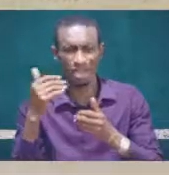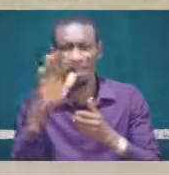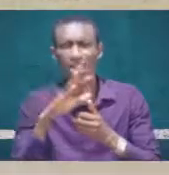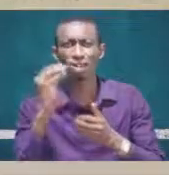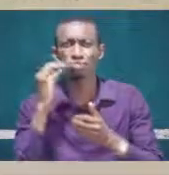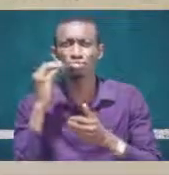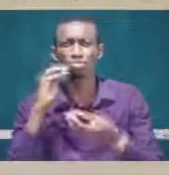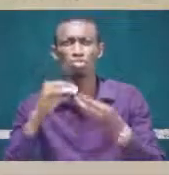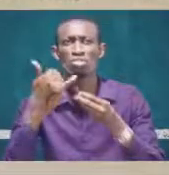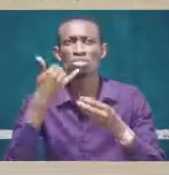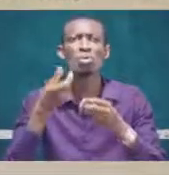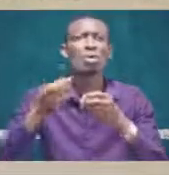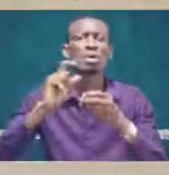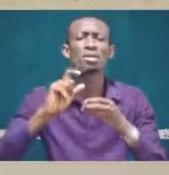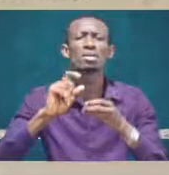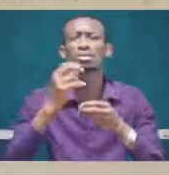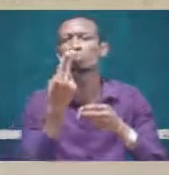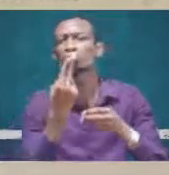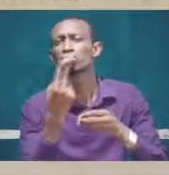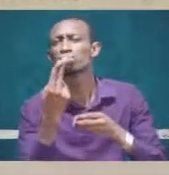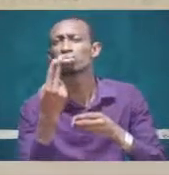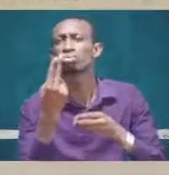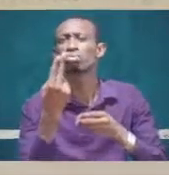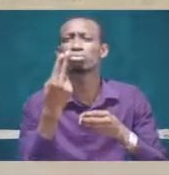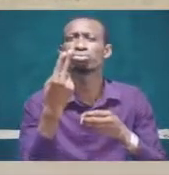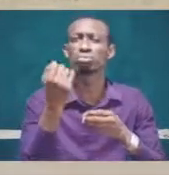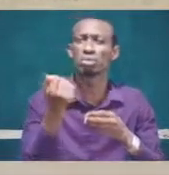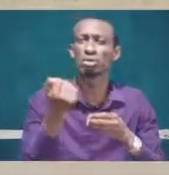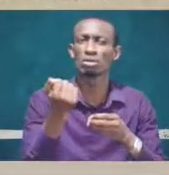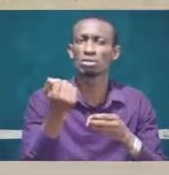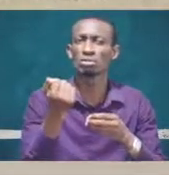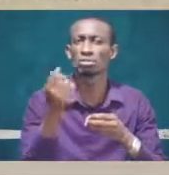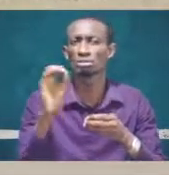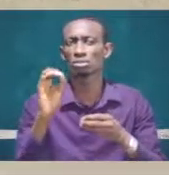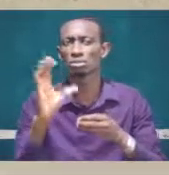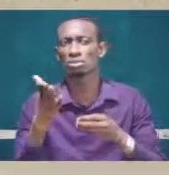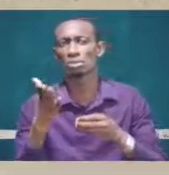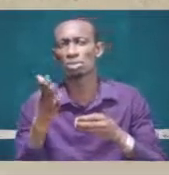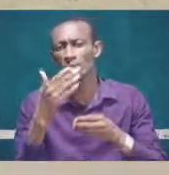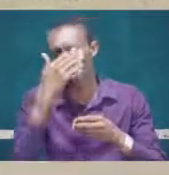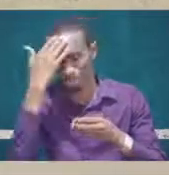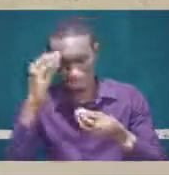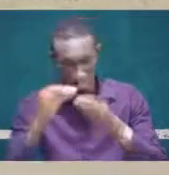code +250. Then you mistake it to be